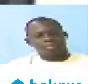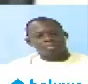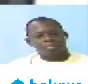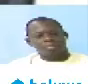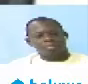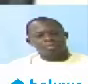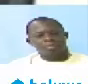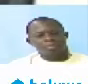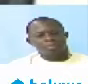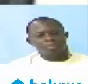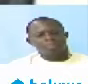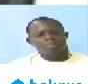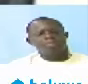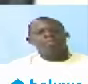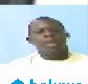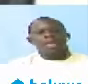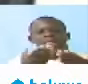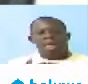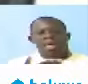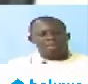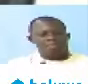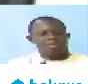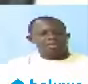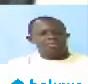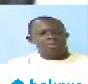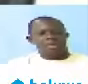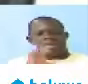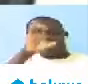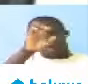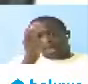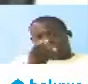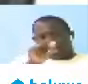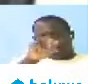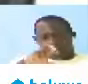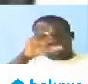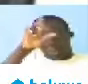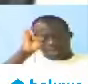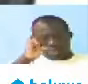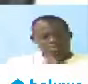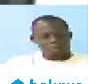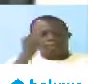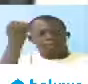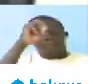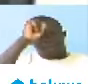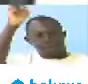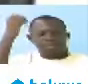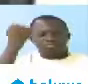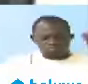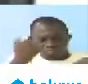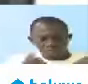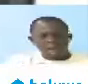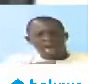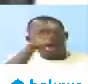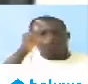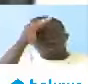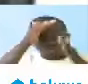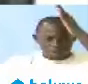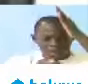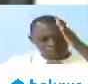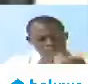la Sojaro. So Charles Telo's own vehicles, presidential vehicles, and vehicles belonging to soldiers in Ivory